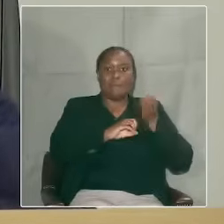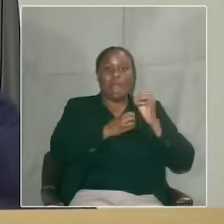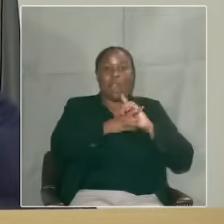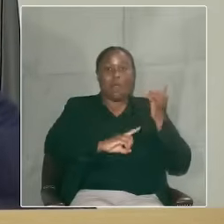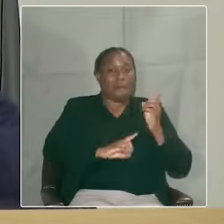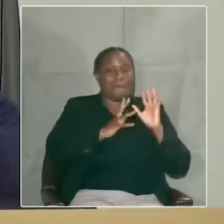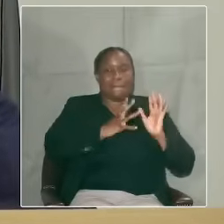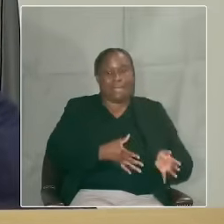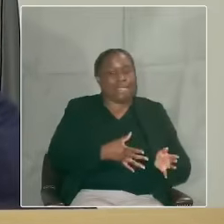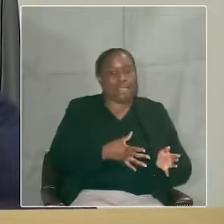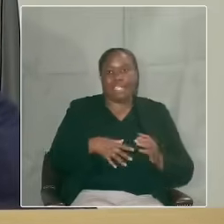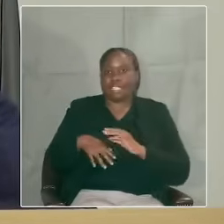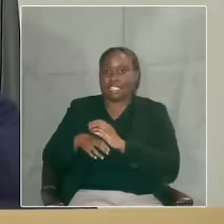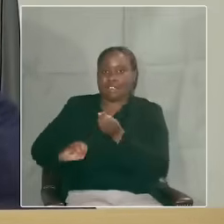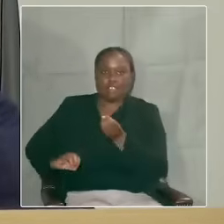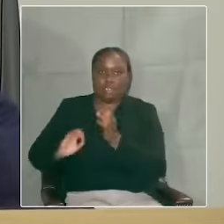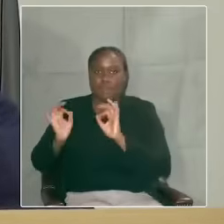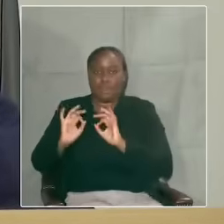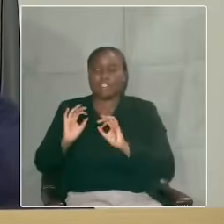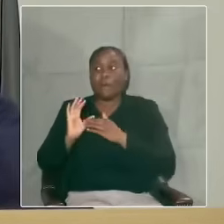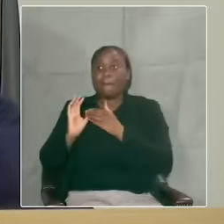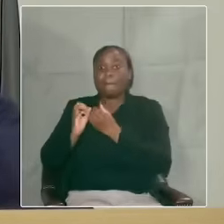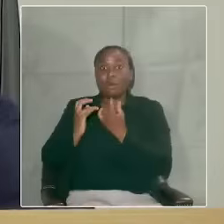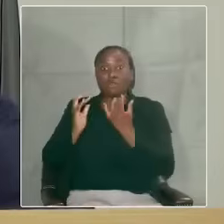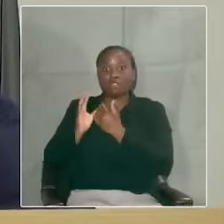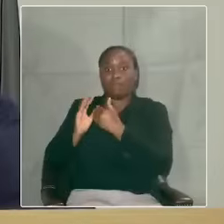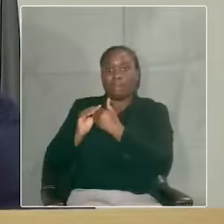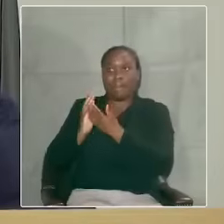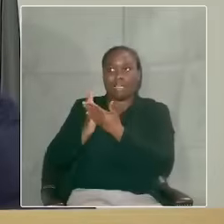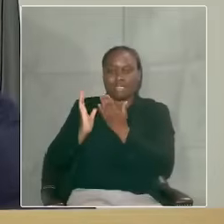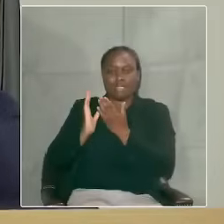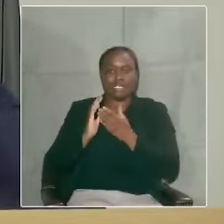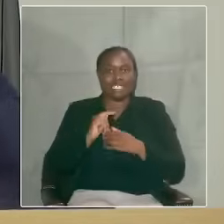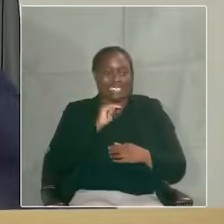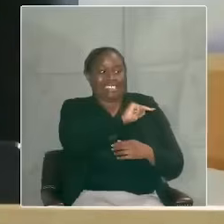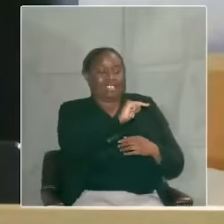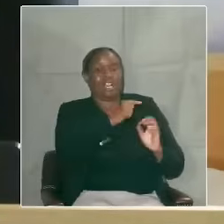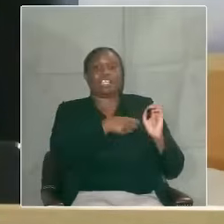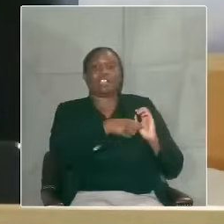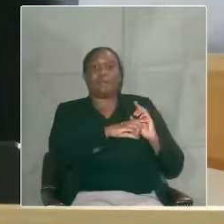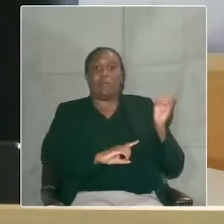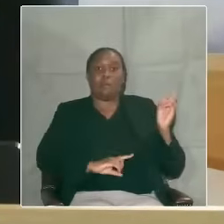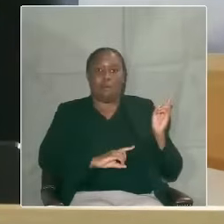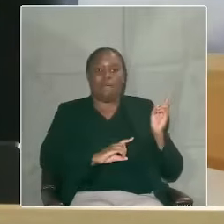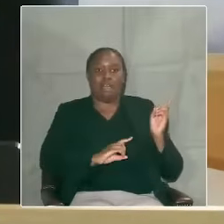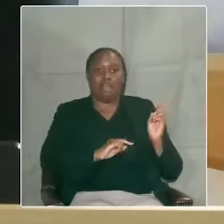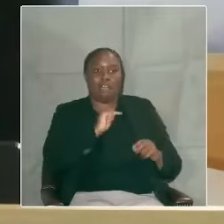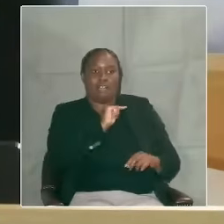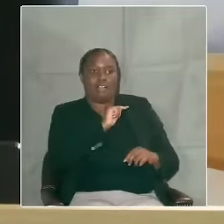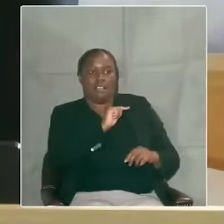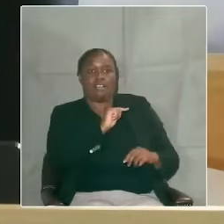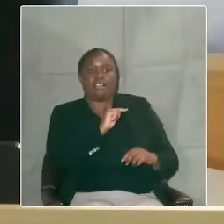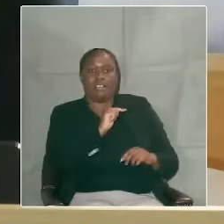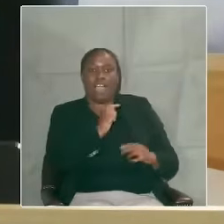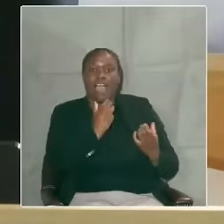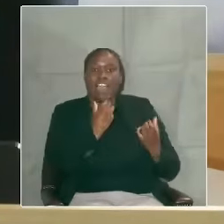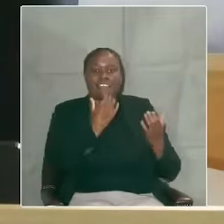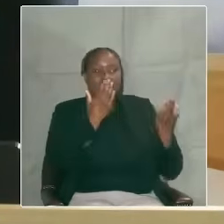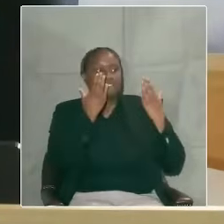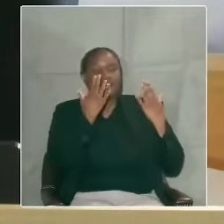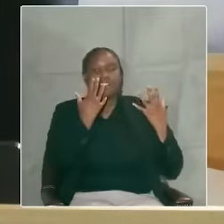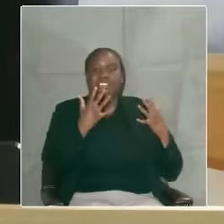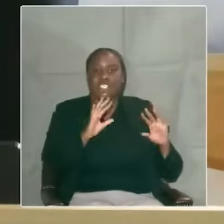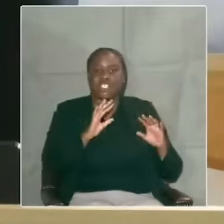most members will have that diploma, which was offered by a technicon called Technicon. It